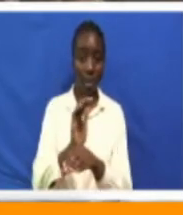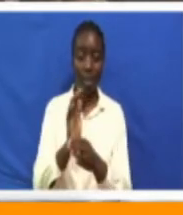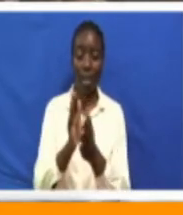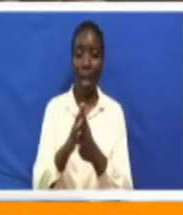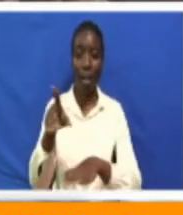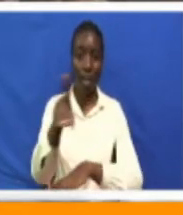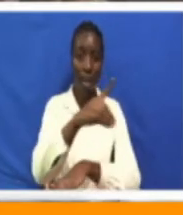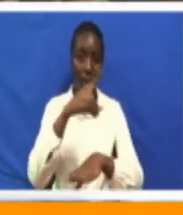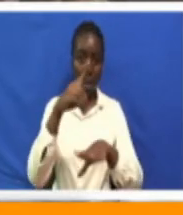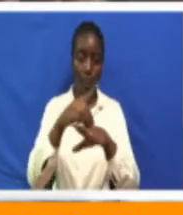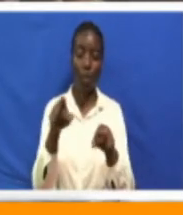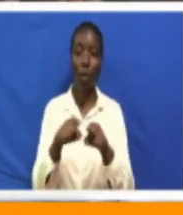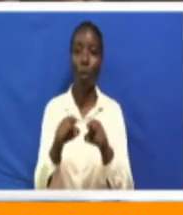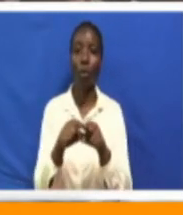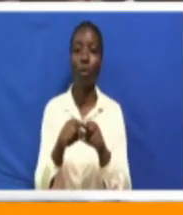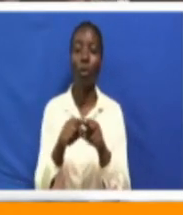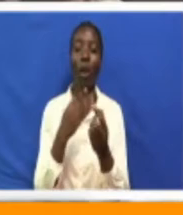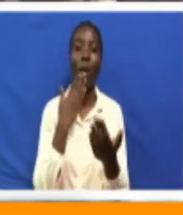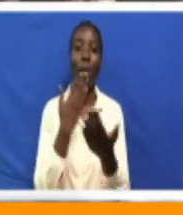acquire